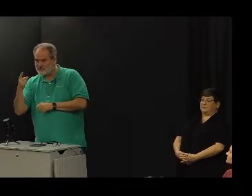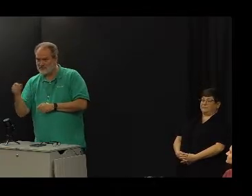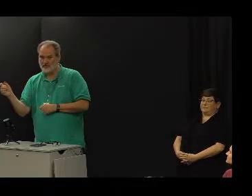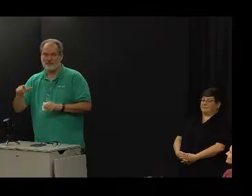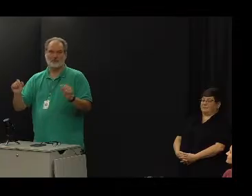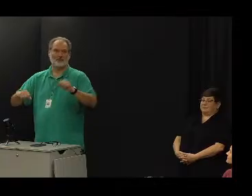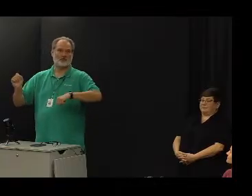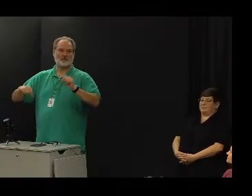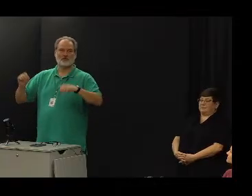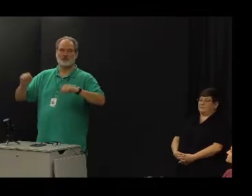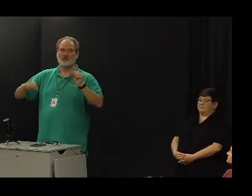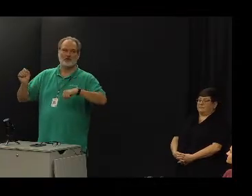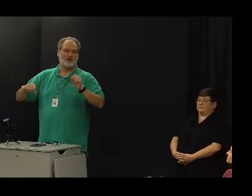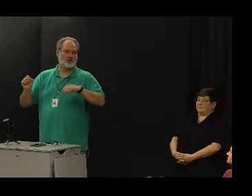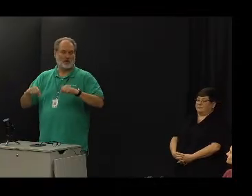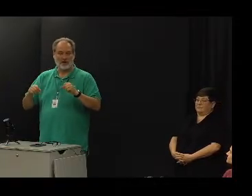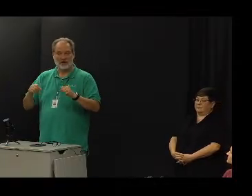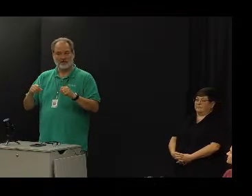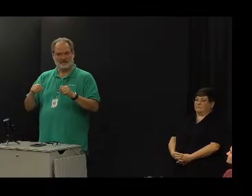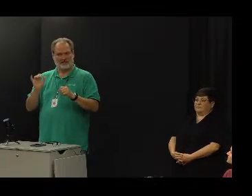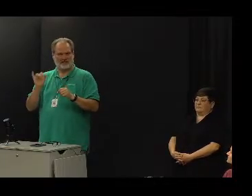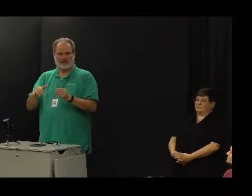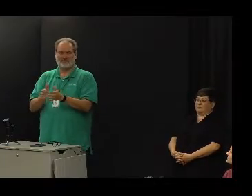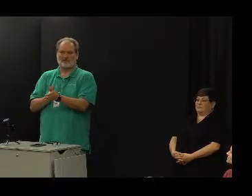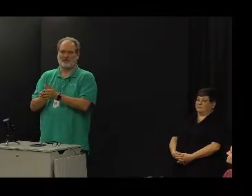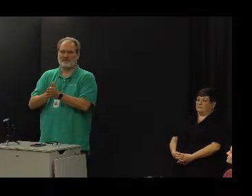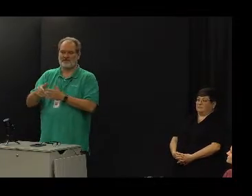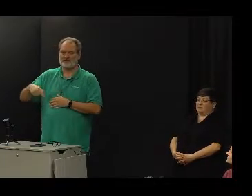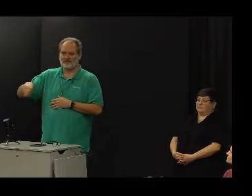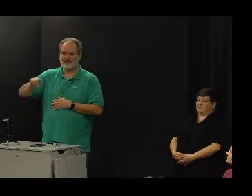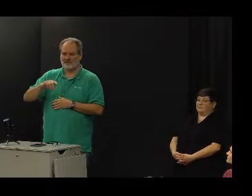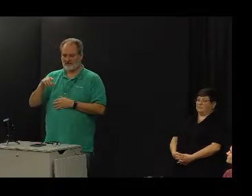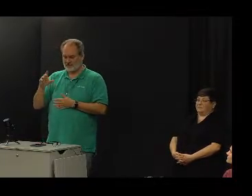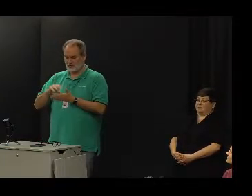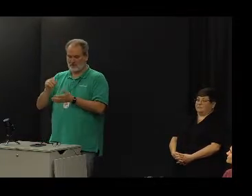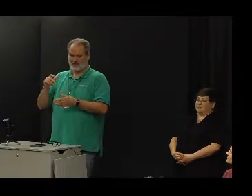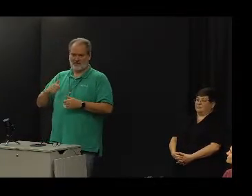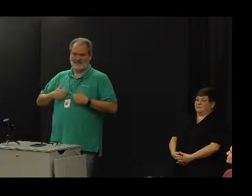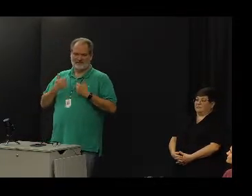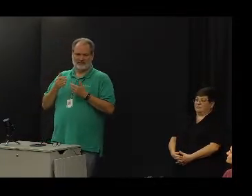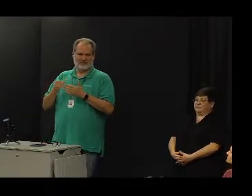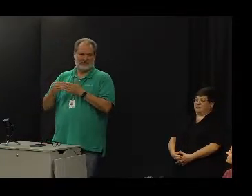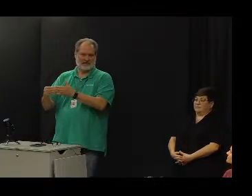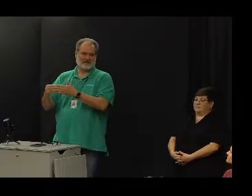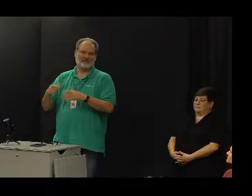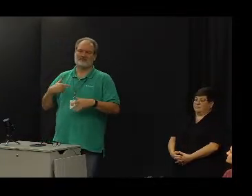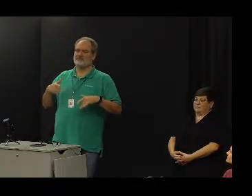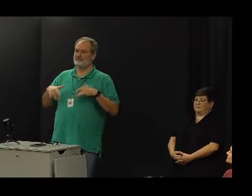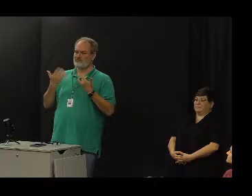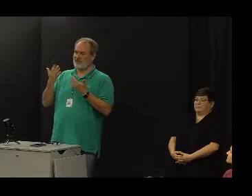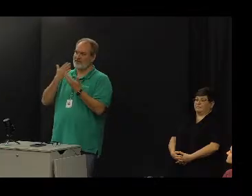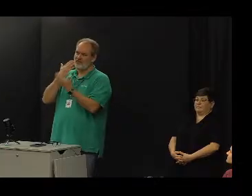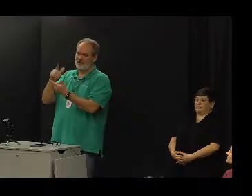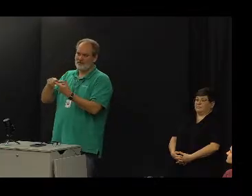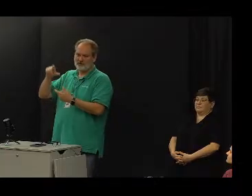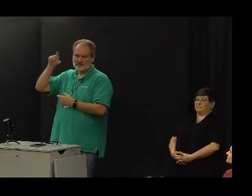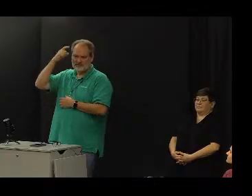they were socializing with one another and having fun. And we took a poll just to see who was excited about doing this